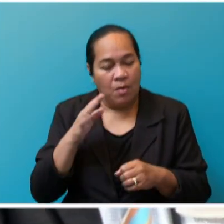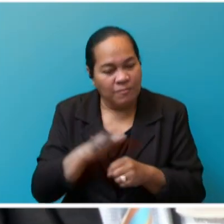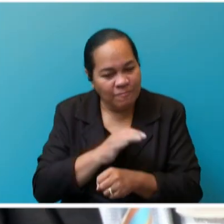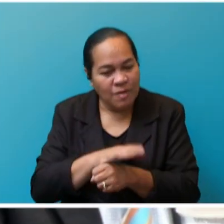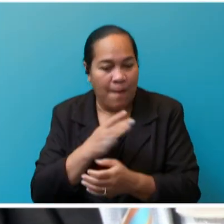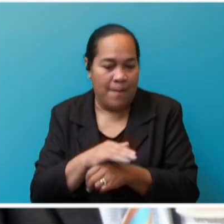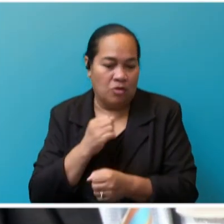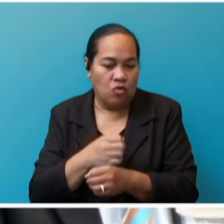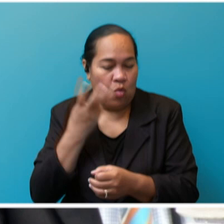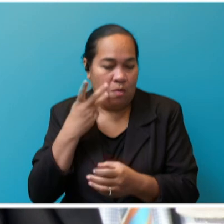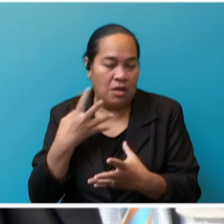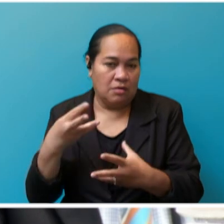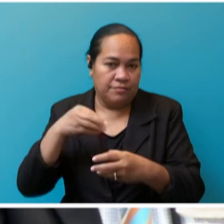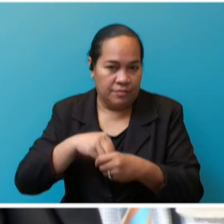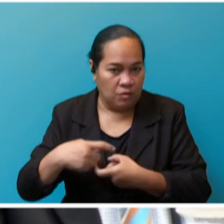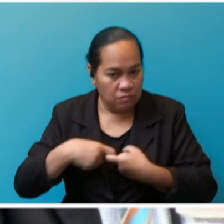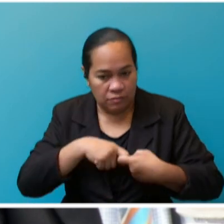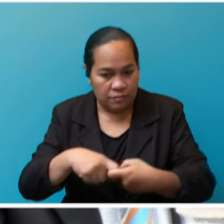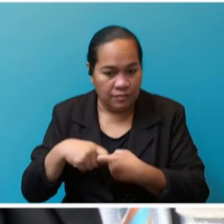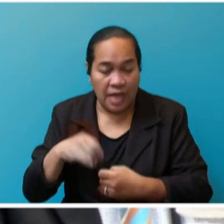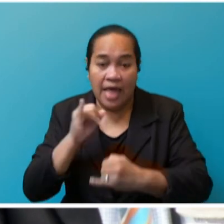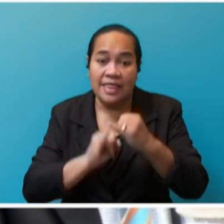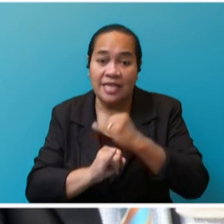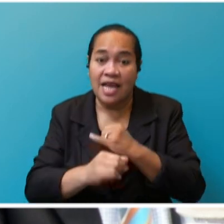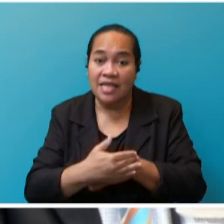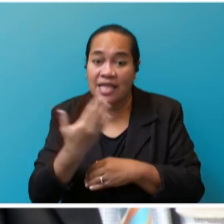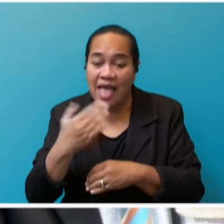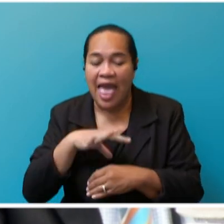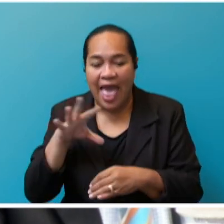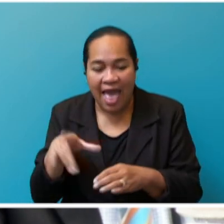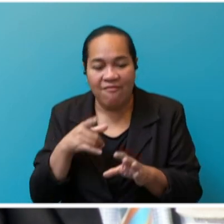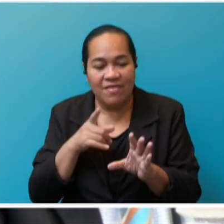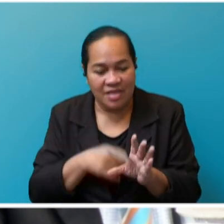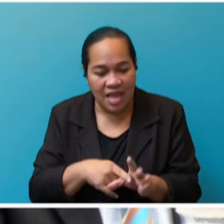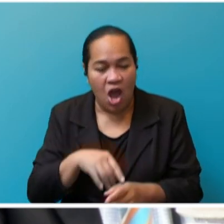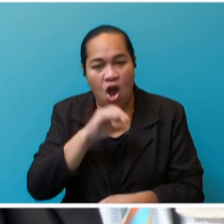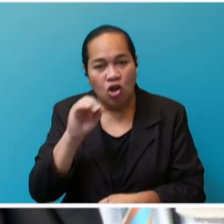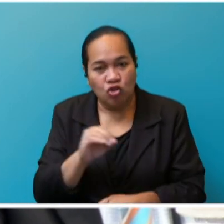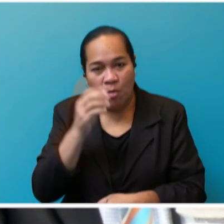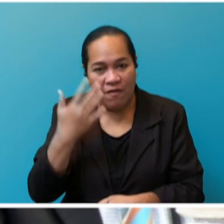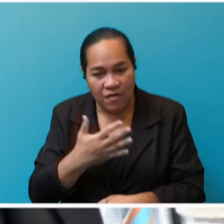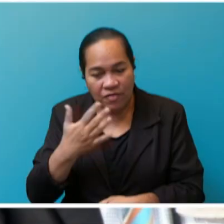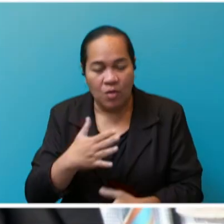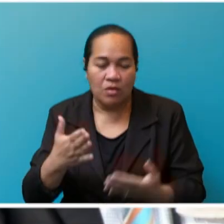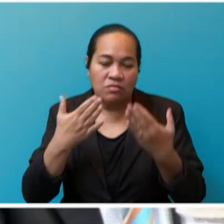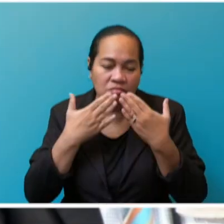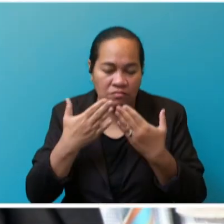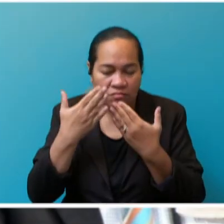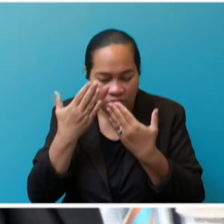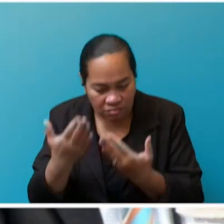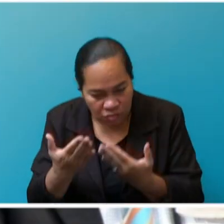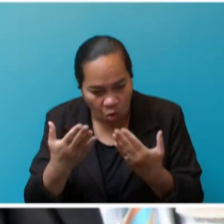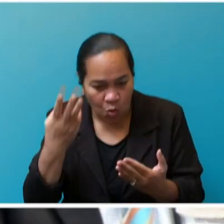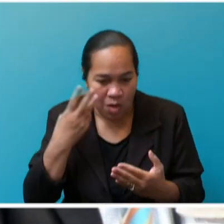inclusivity. The International Day of Rural Women, observed annually on October 15th, honors the women who sustain our lands, our families, and our